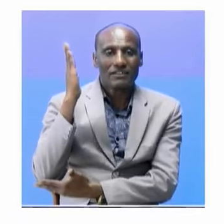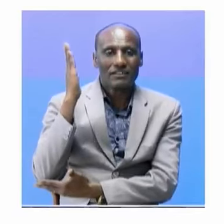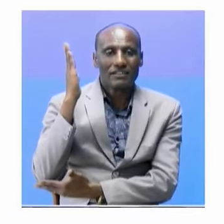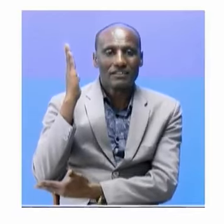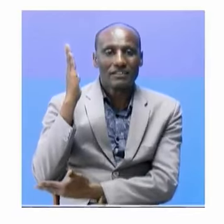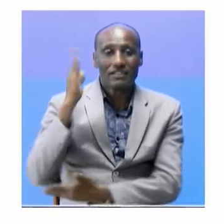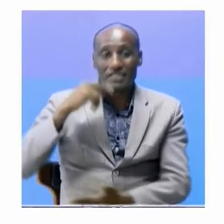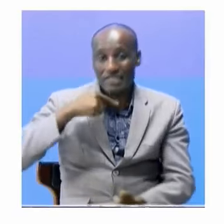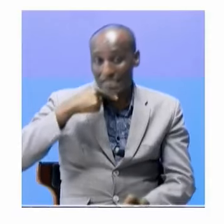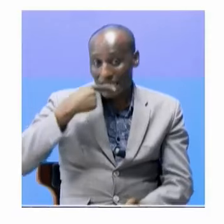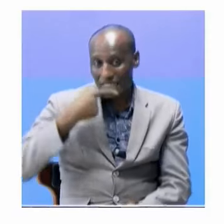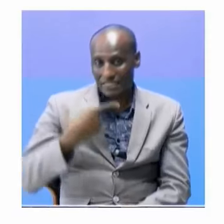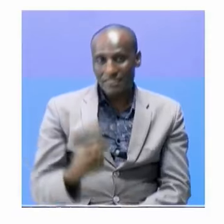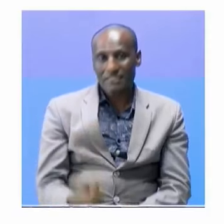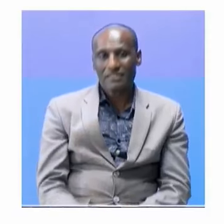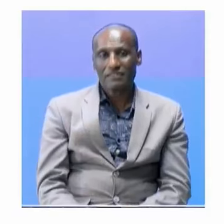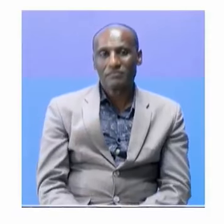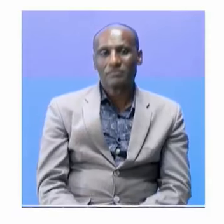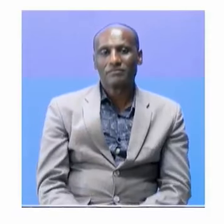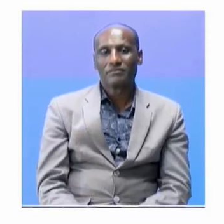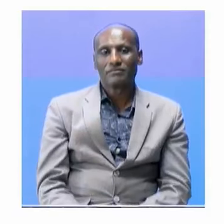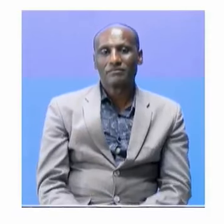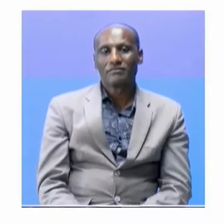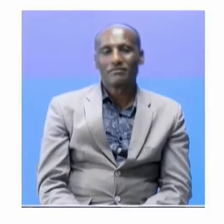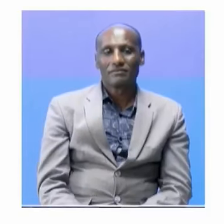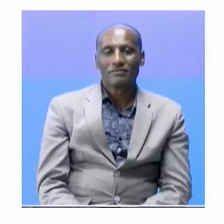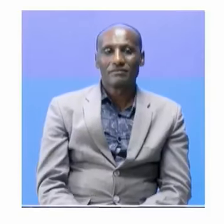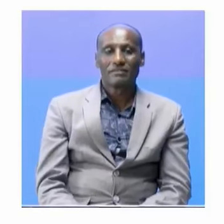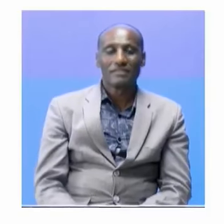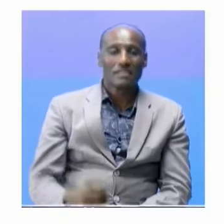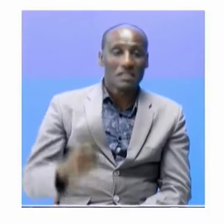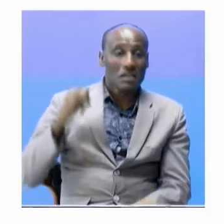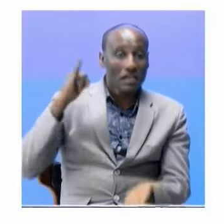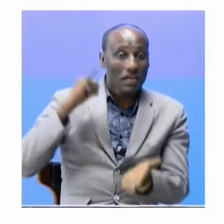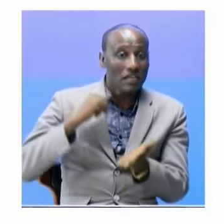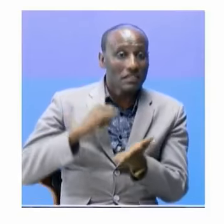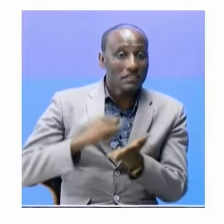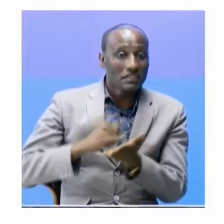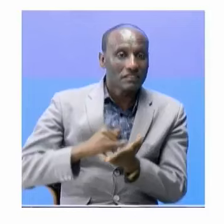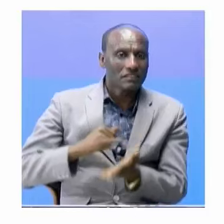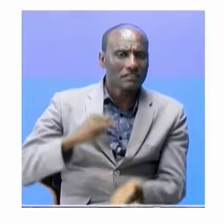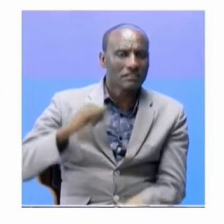God says it shall rain,